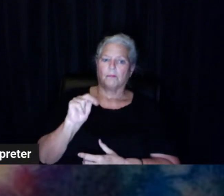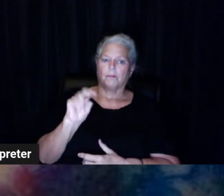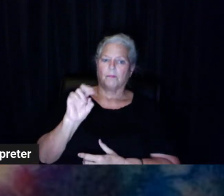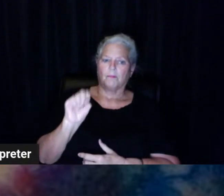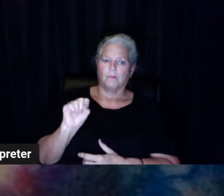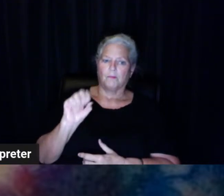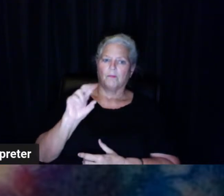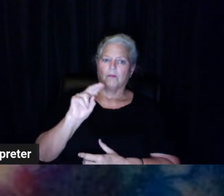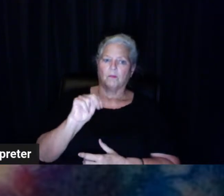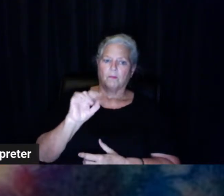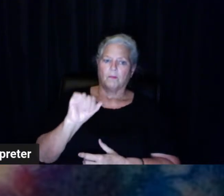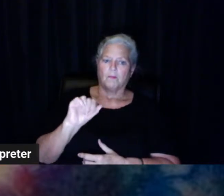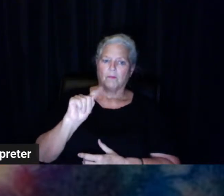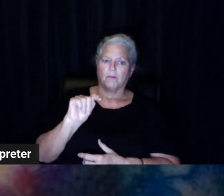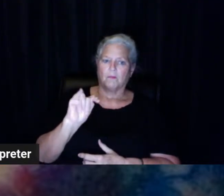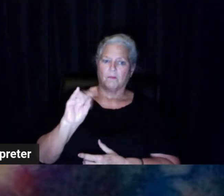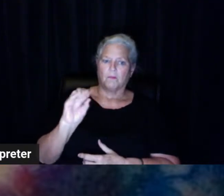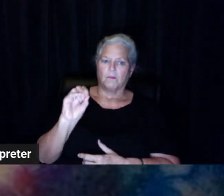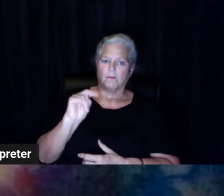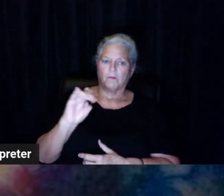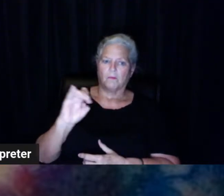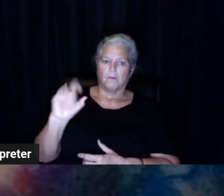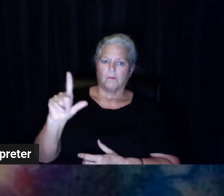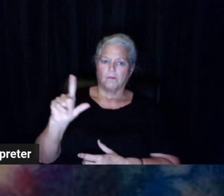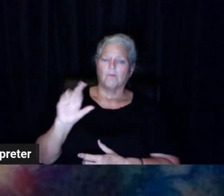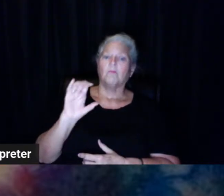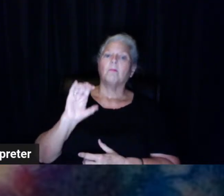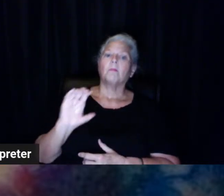transnational crime,